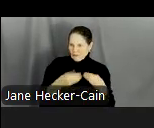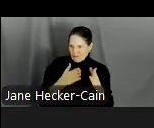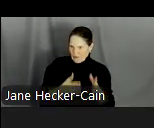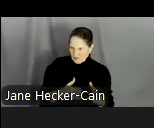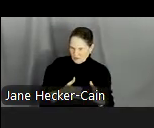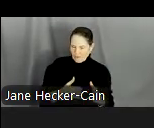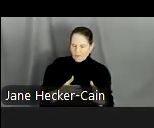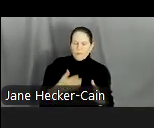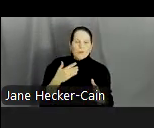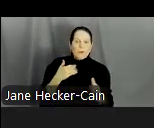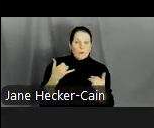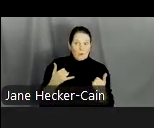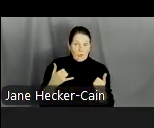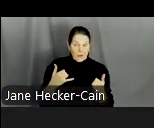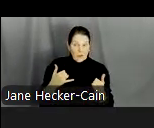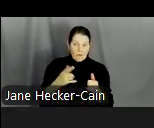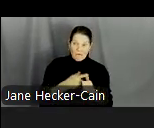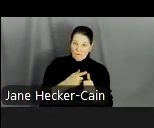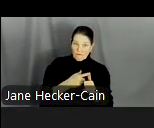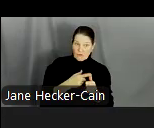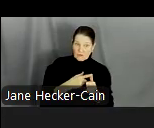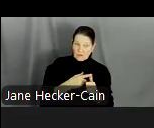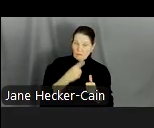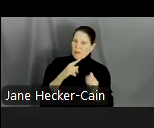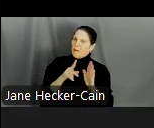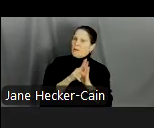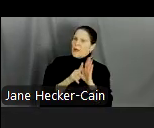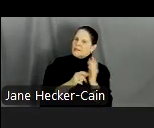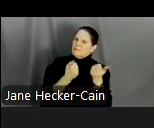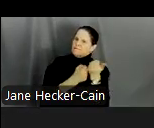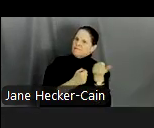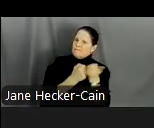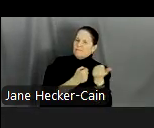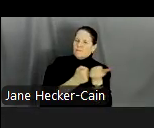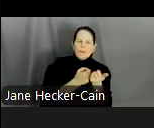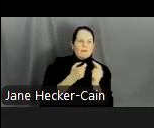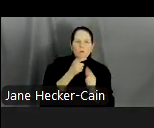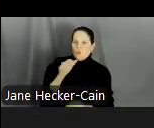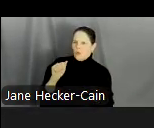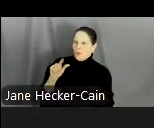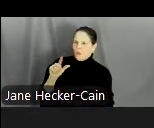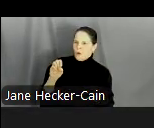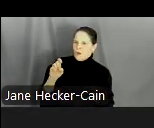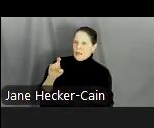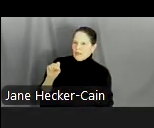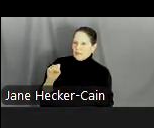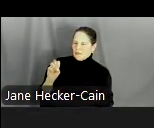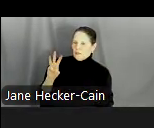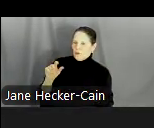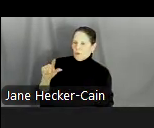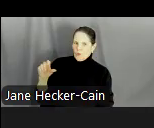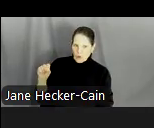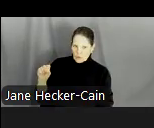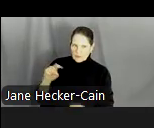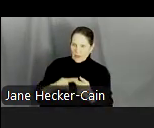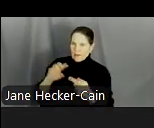so we're going to hear first about policy advocacy from Alexis Walls at the Mass Public Health